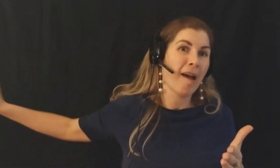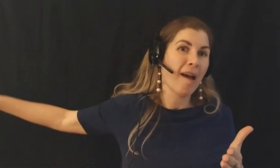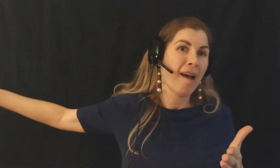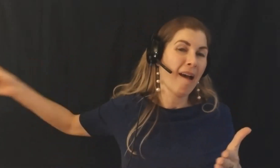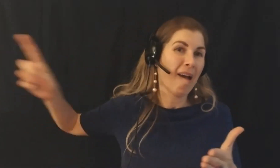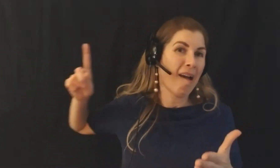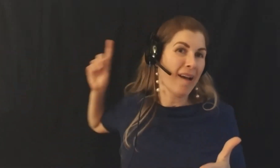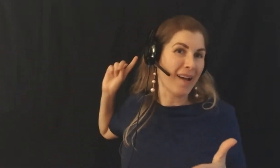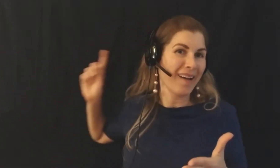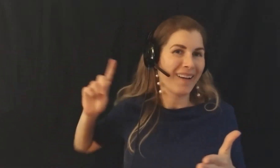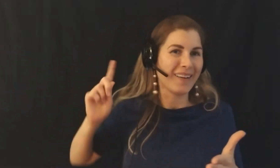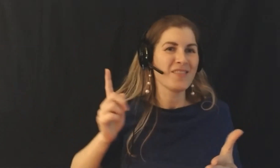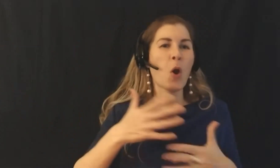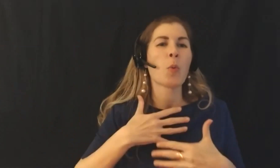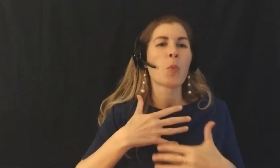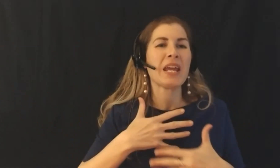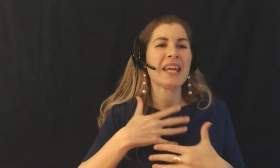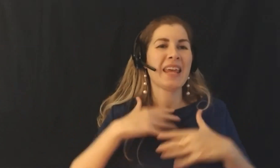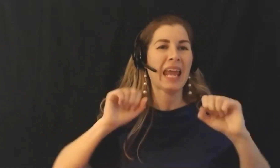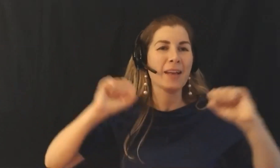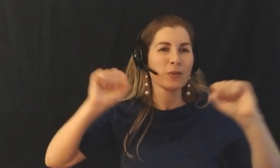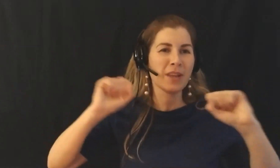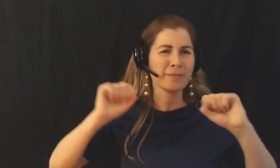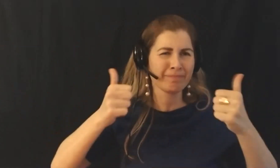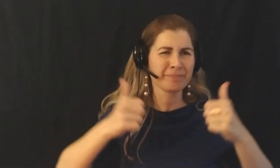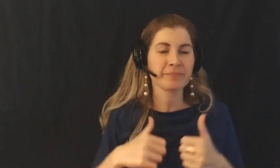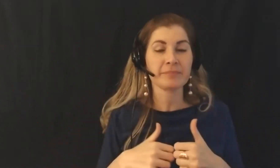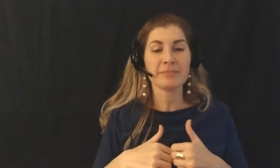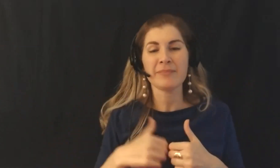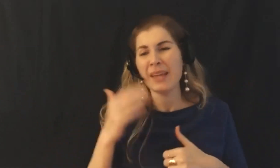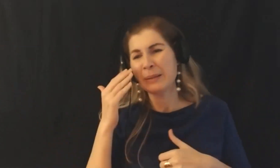Breathing exercises. Amazing. In the essence of